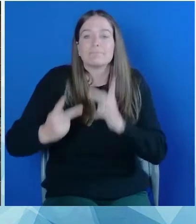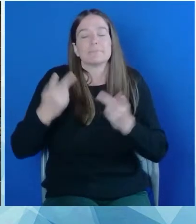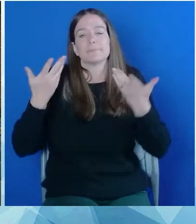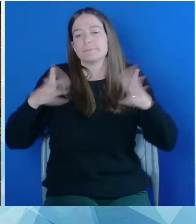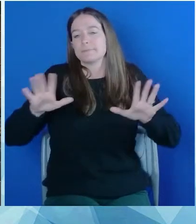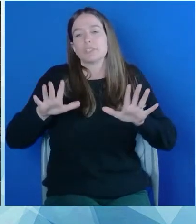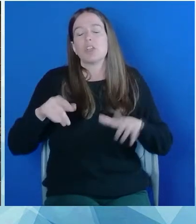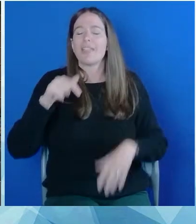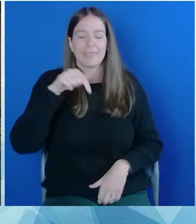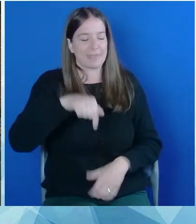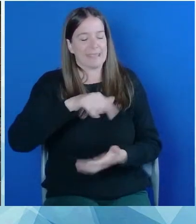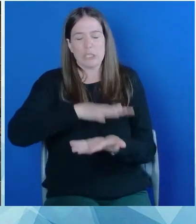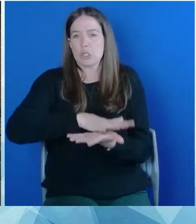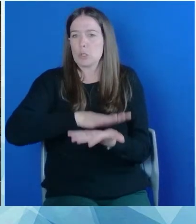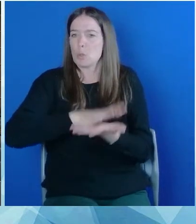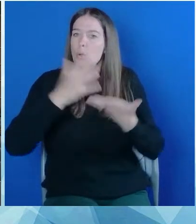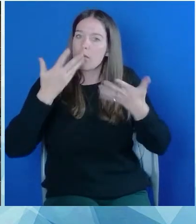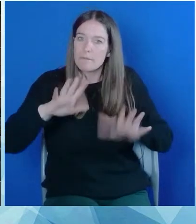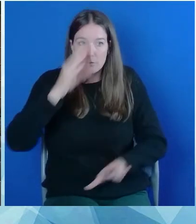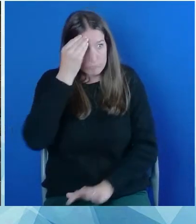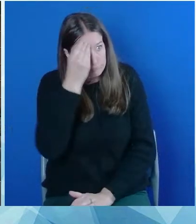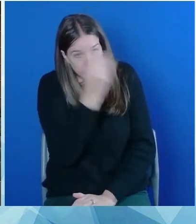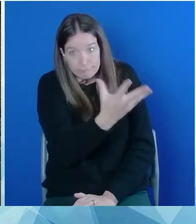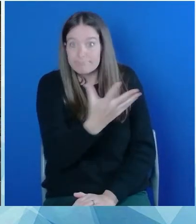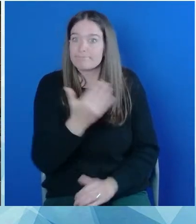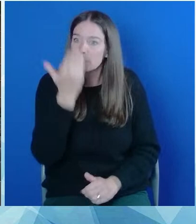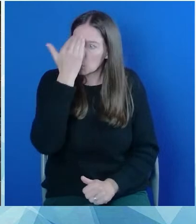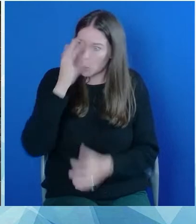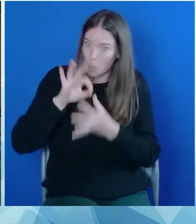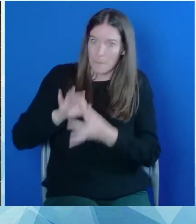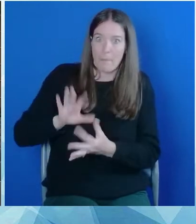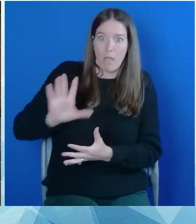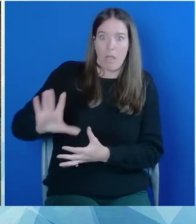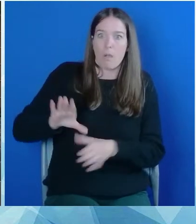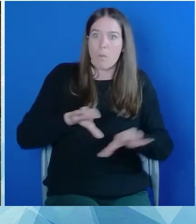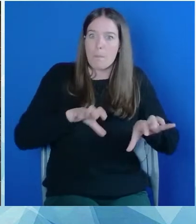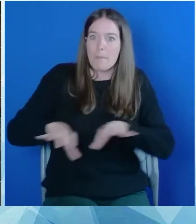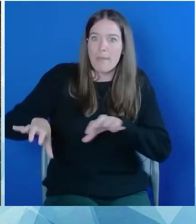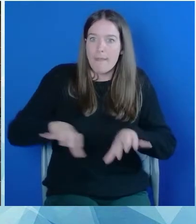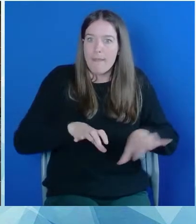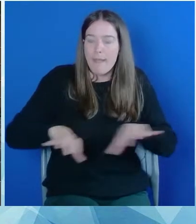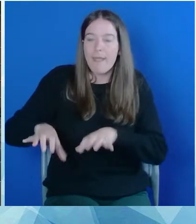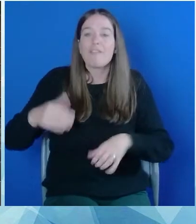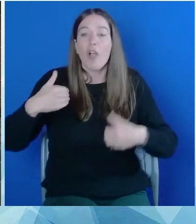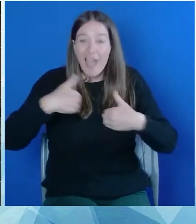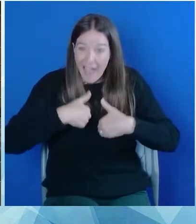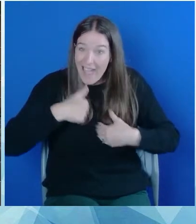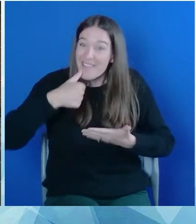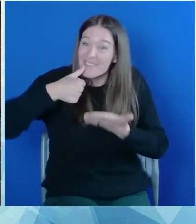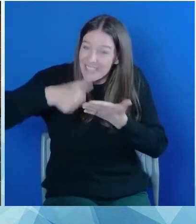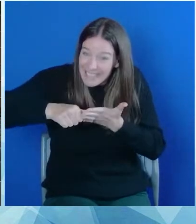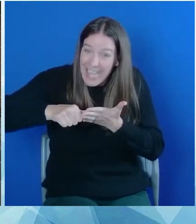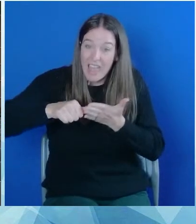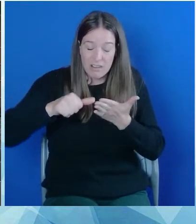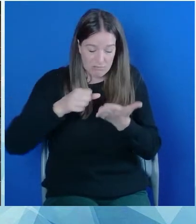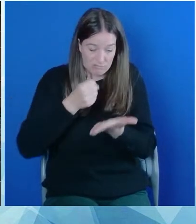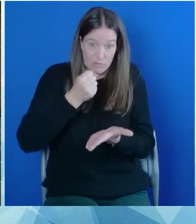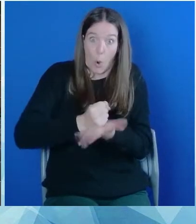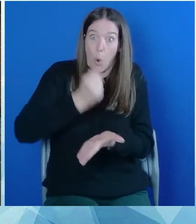behavior. They have been informed, and I have the notarized letters from people stating that they informed the school of